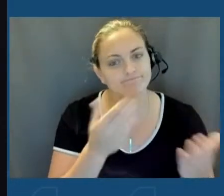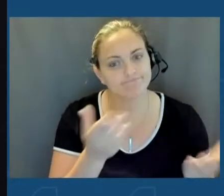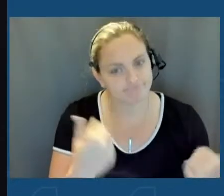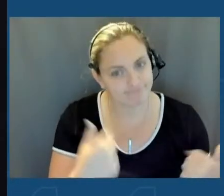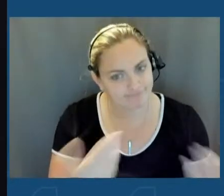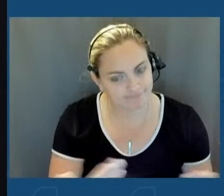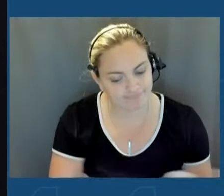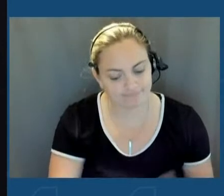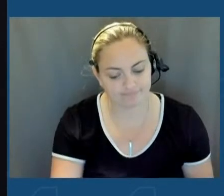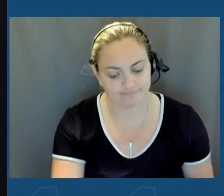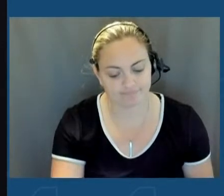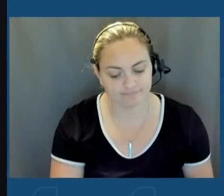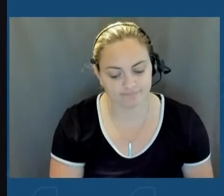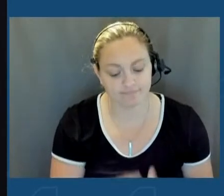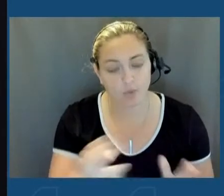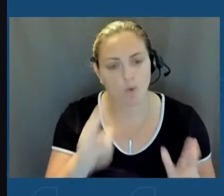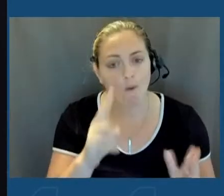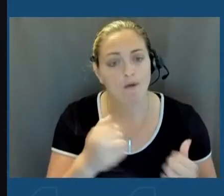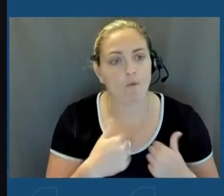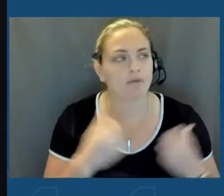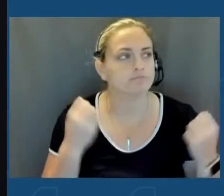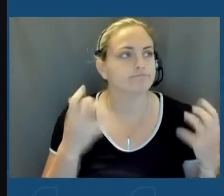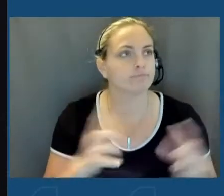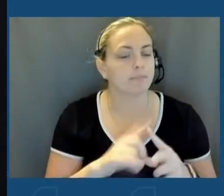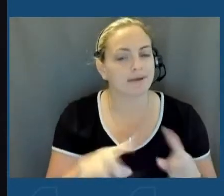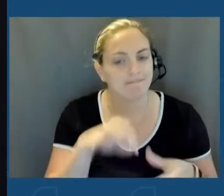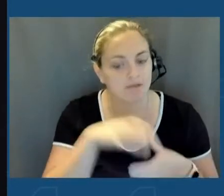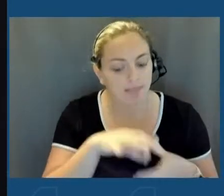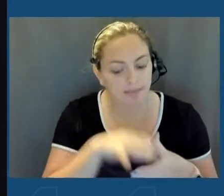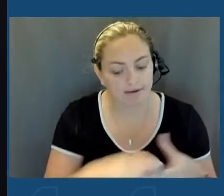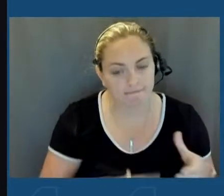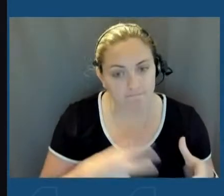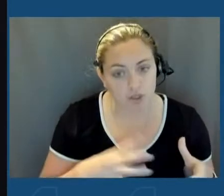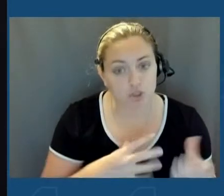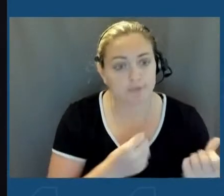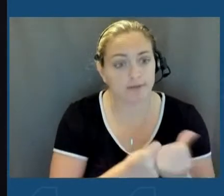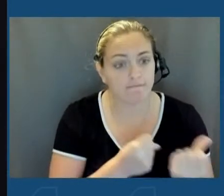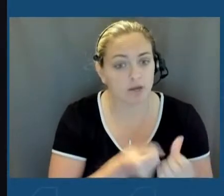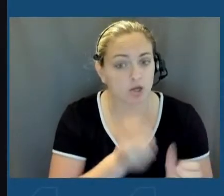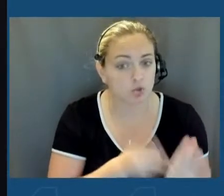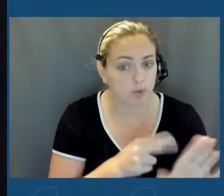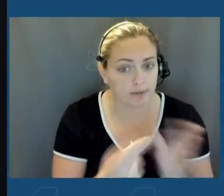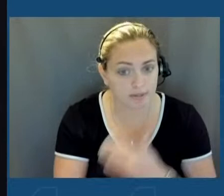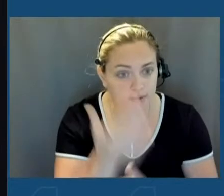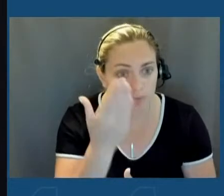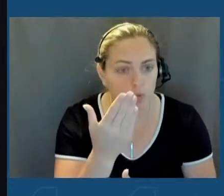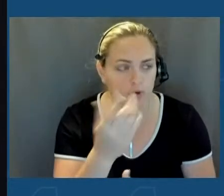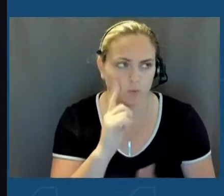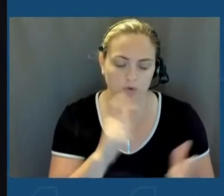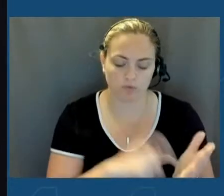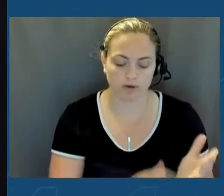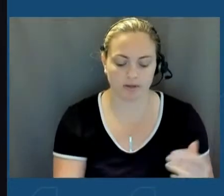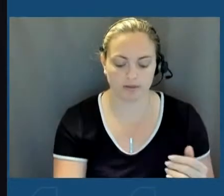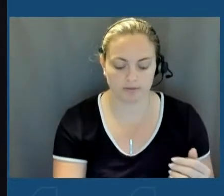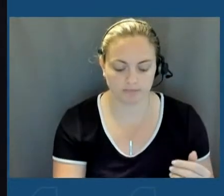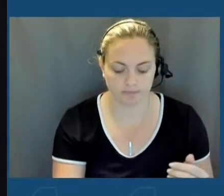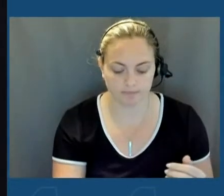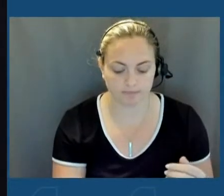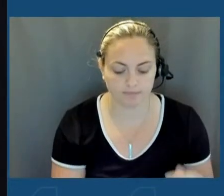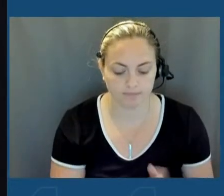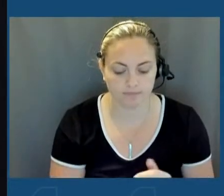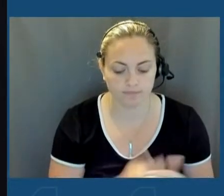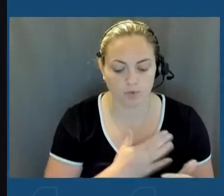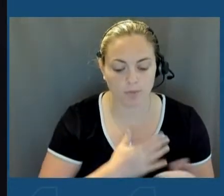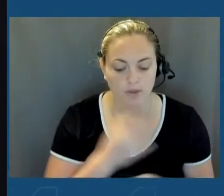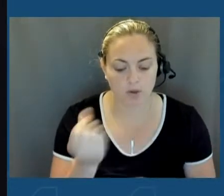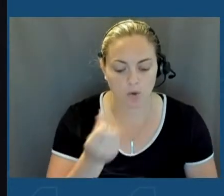us. We're honored to have so many elected officials and advocates joining us this morning whom I'd like to recognize. So please hold your applause